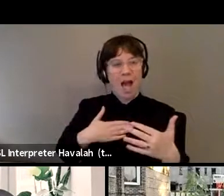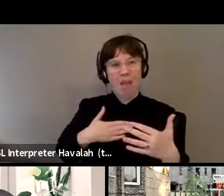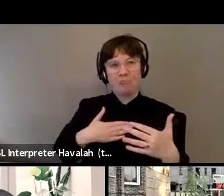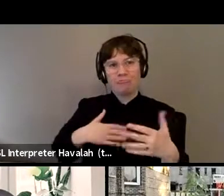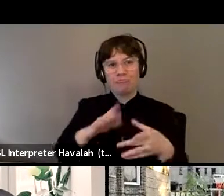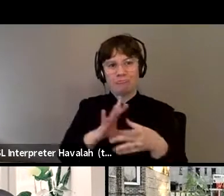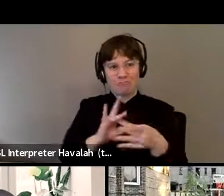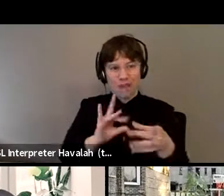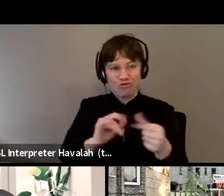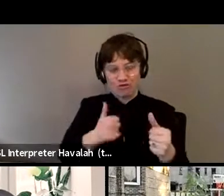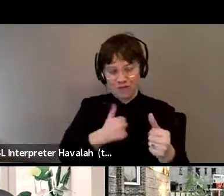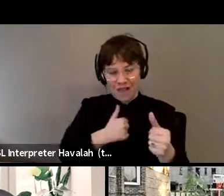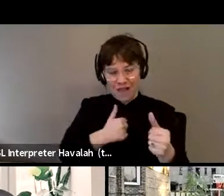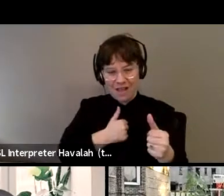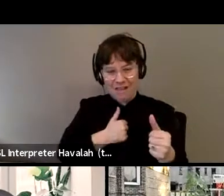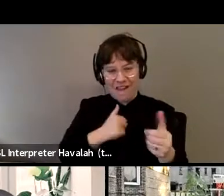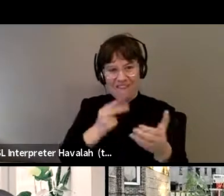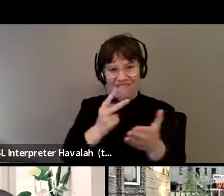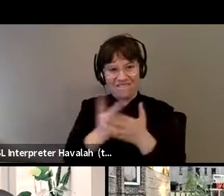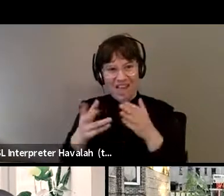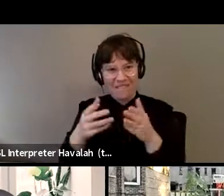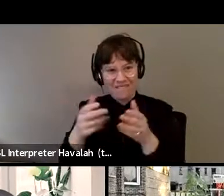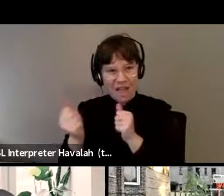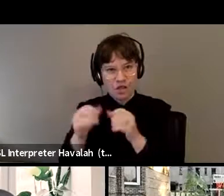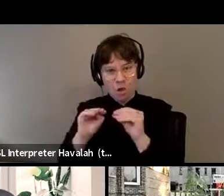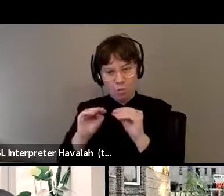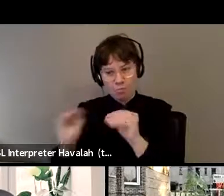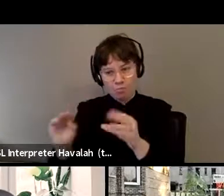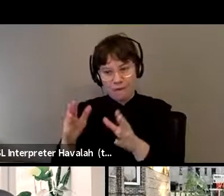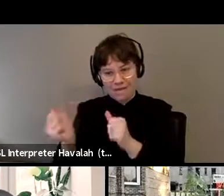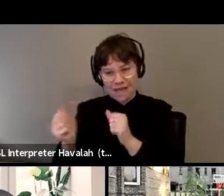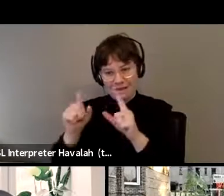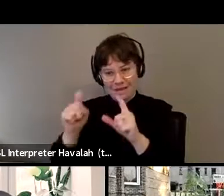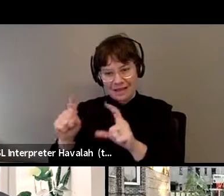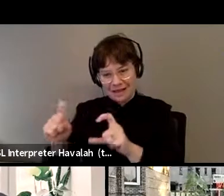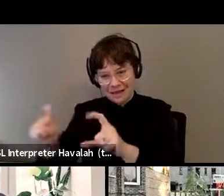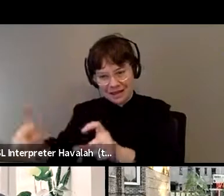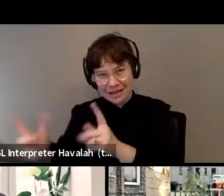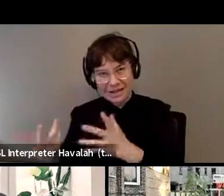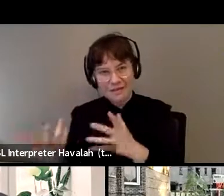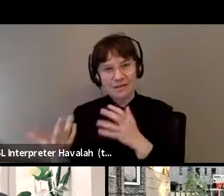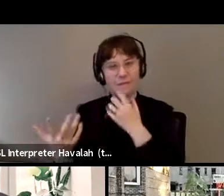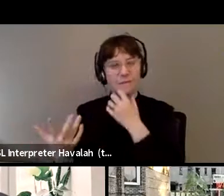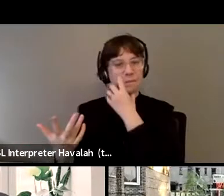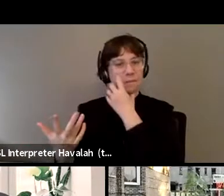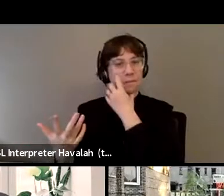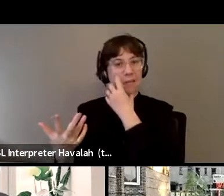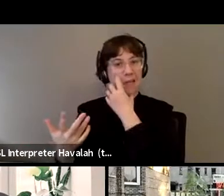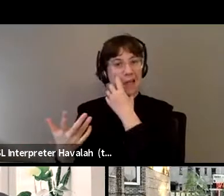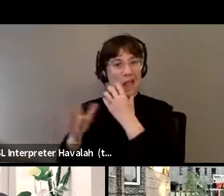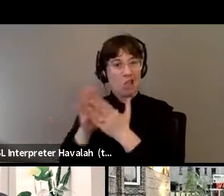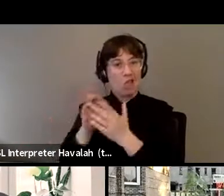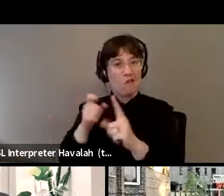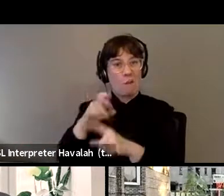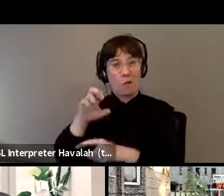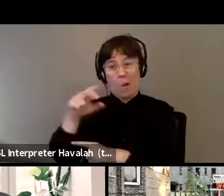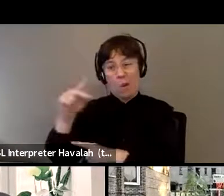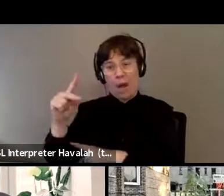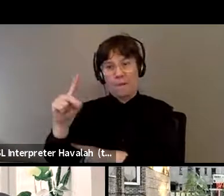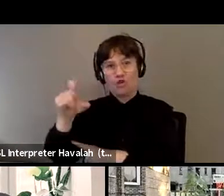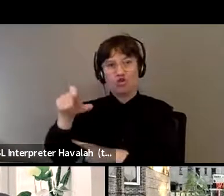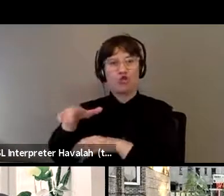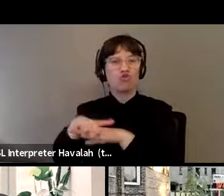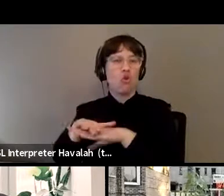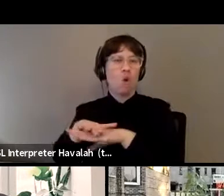I first started, was just like fail fast, move fast, test and iterate, blah, blah, blah. And I think what I took from the co-op movement was this need to slow